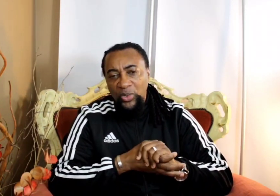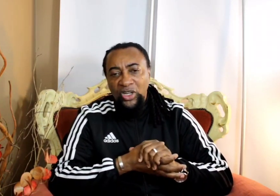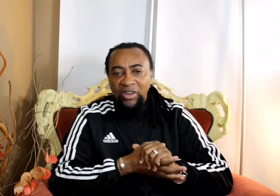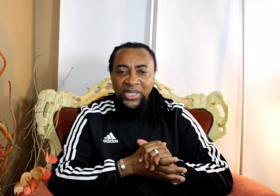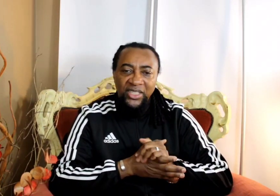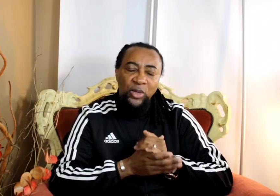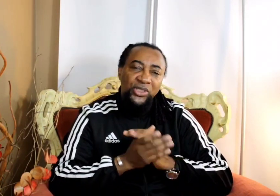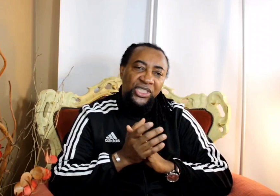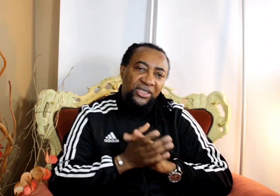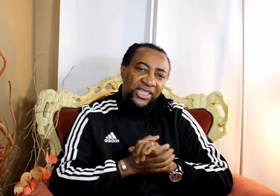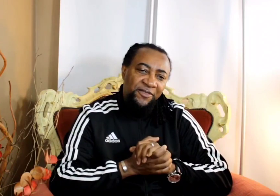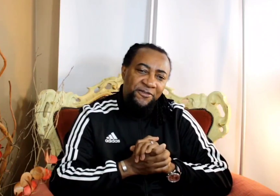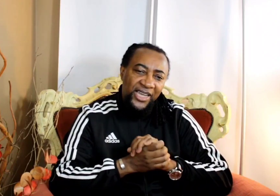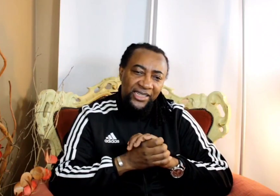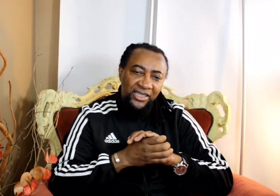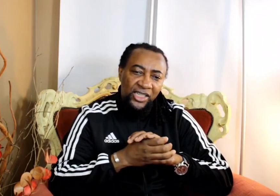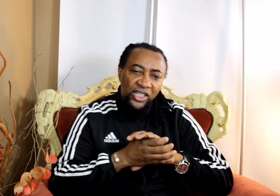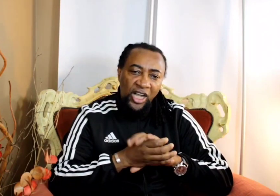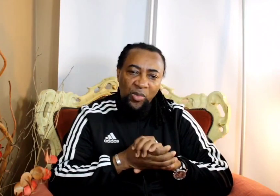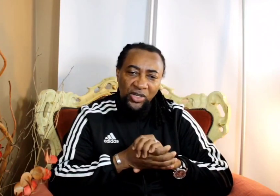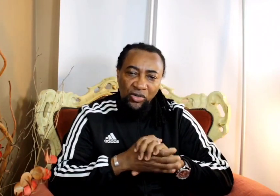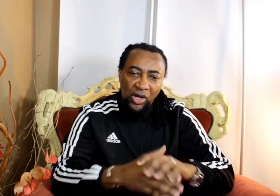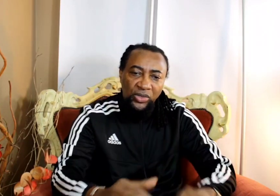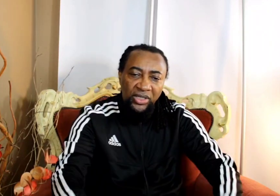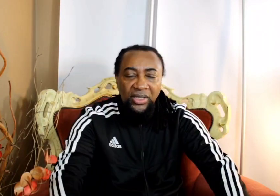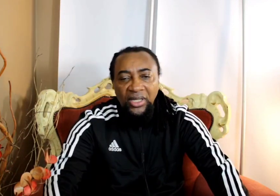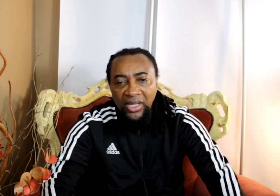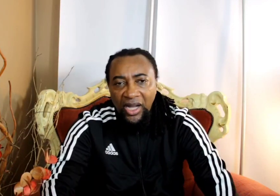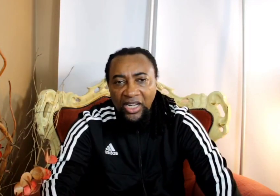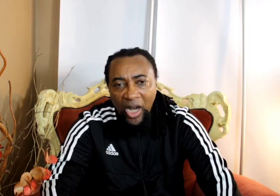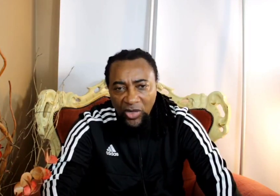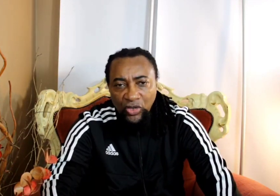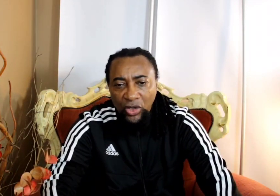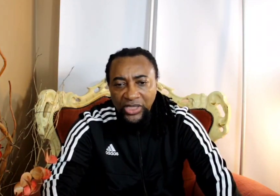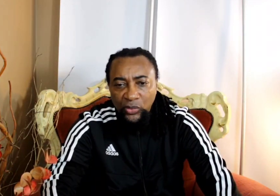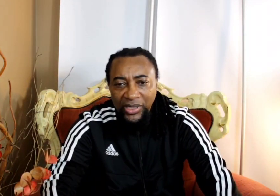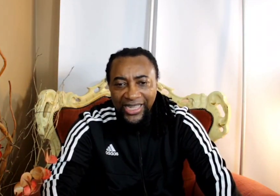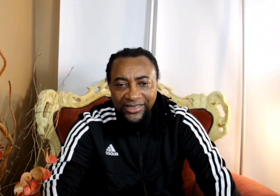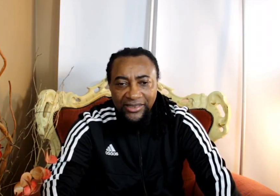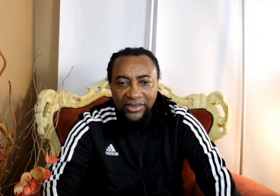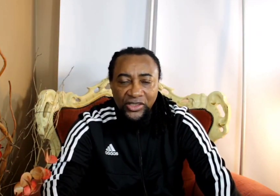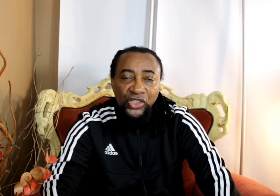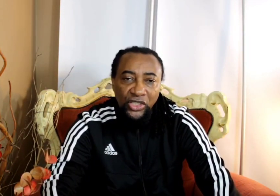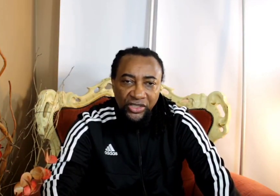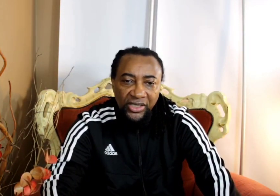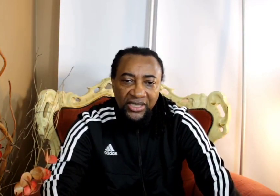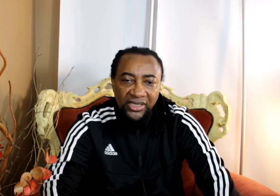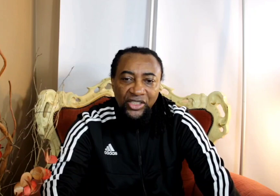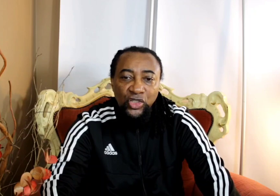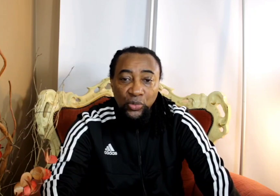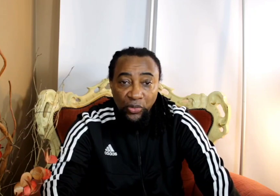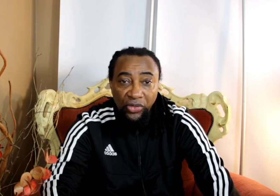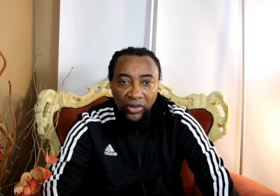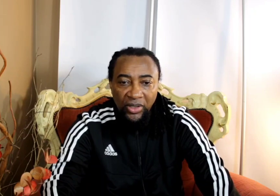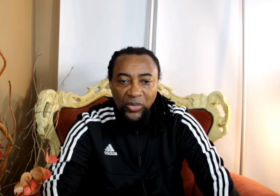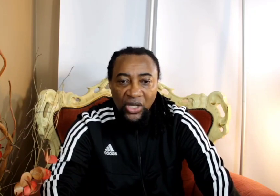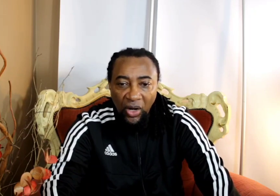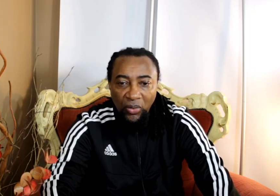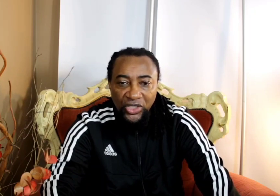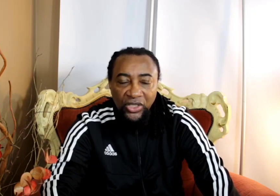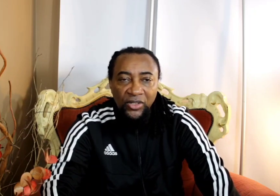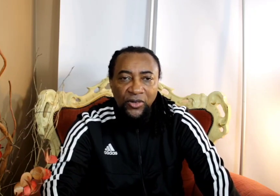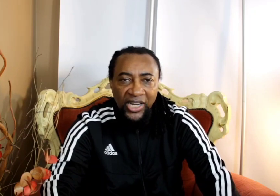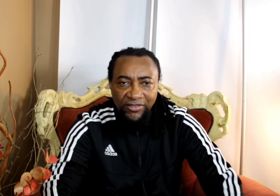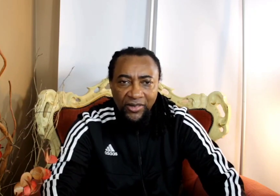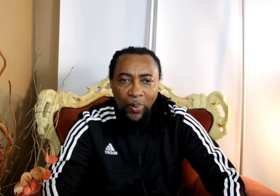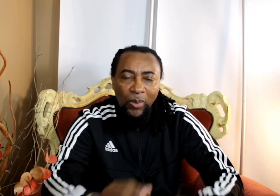and I hope the government and the opposition can find common ground. A common ground that will let justice and truth be